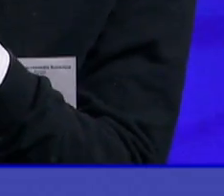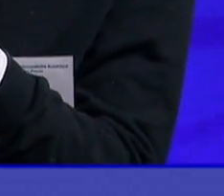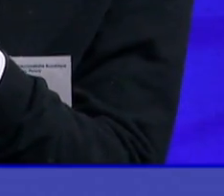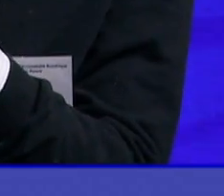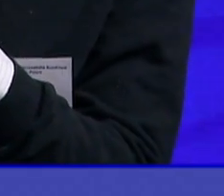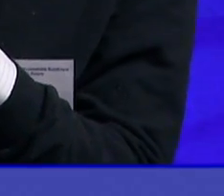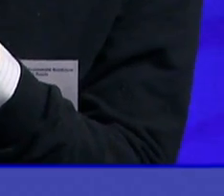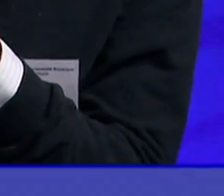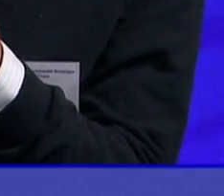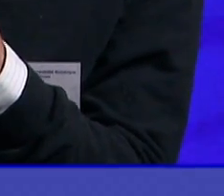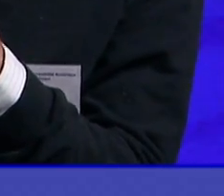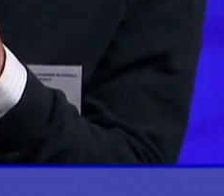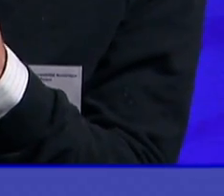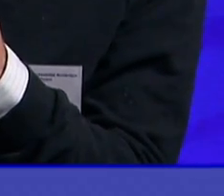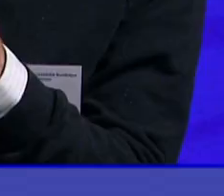But